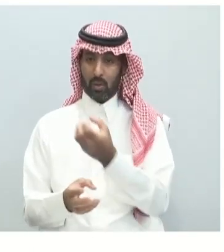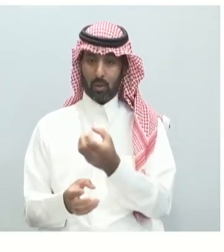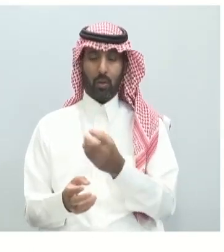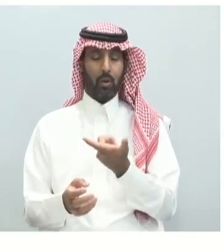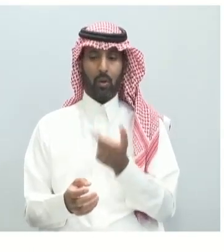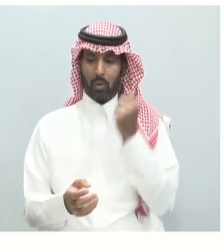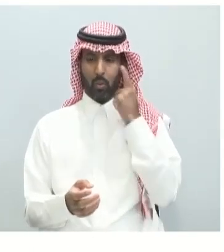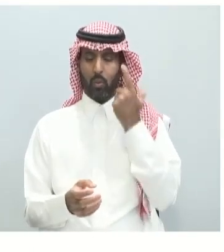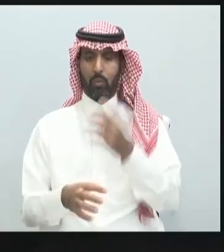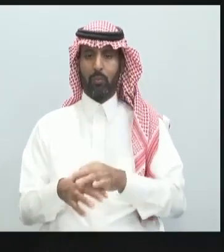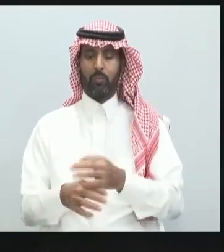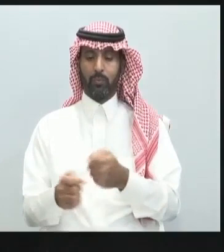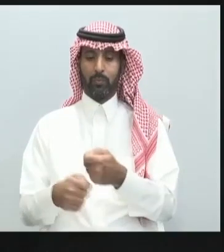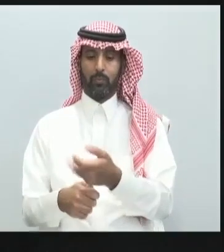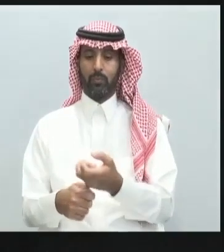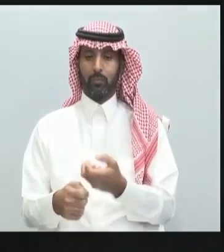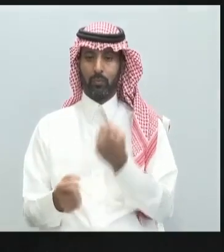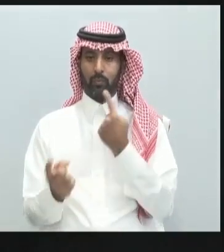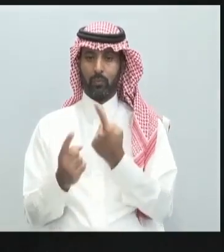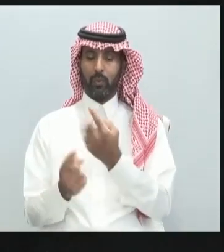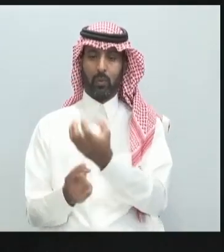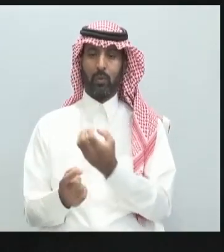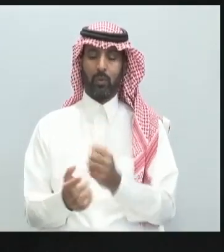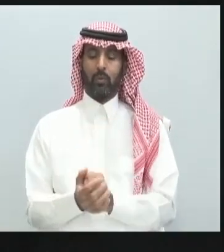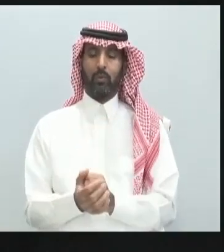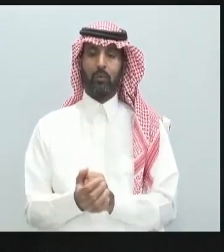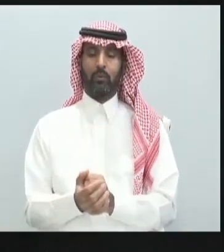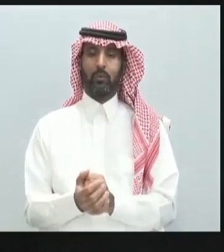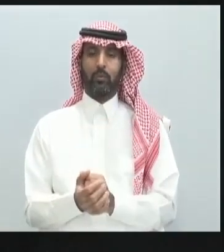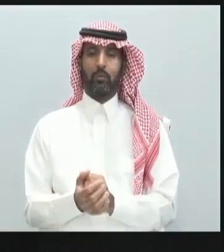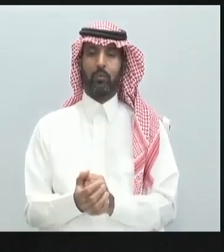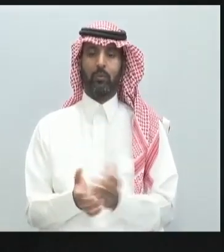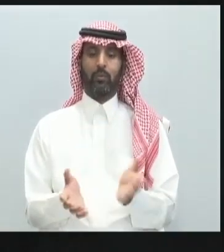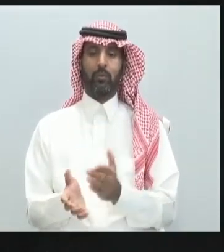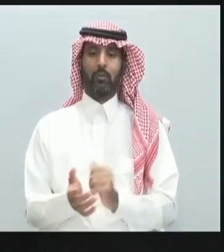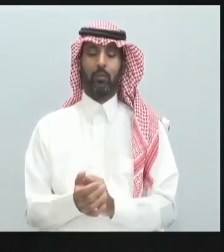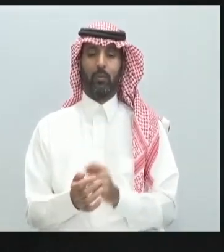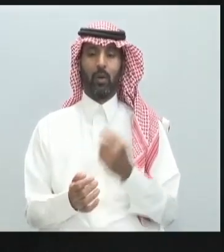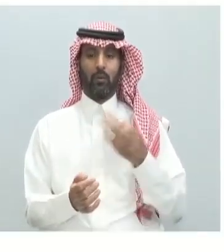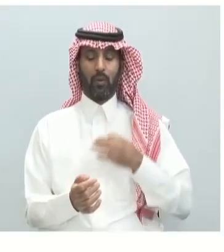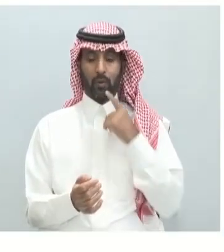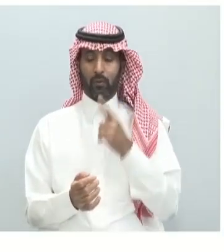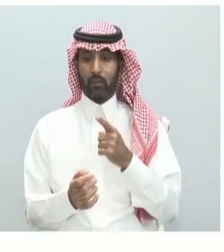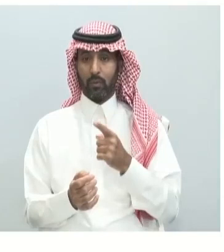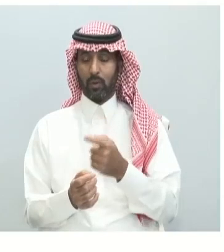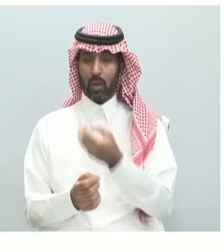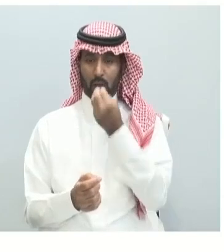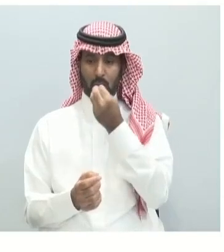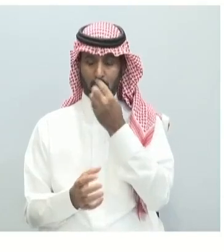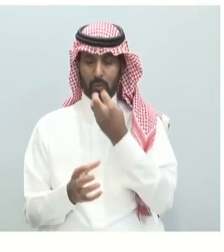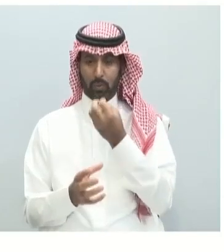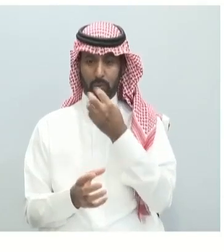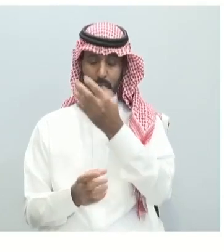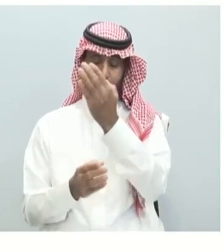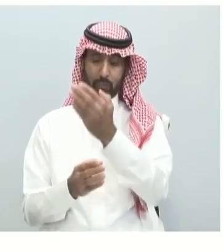opportunity, they get the chance to meet the people who eat their food. Advantages for the consumers.